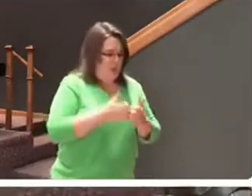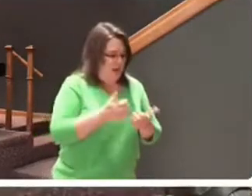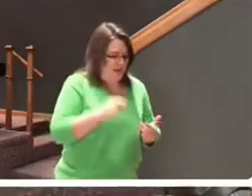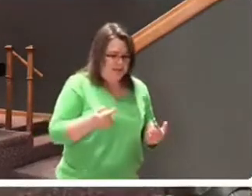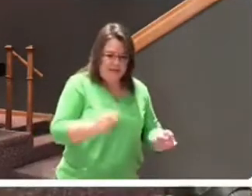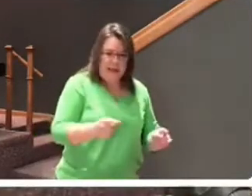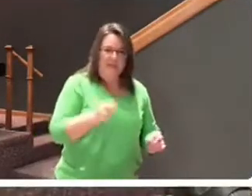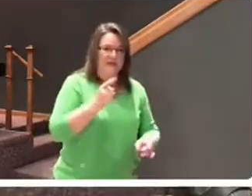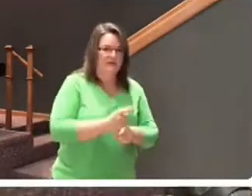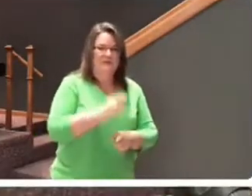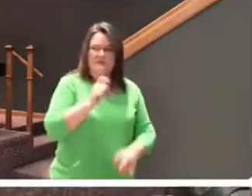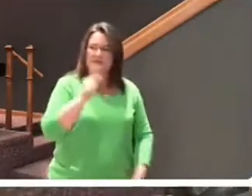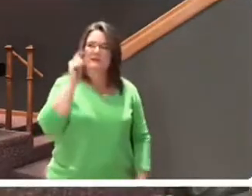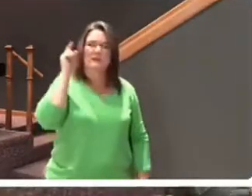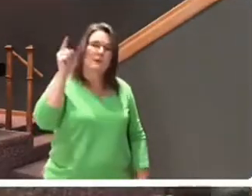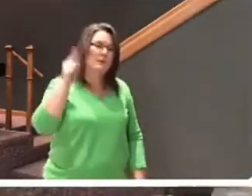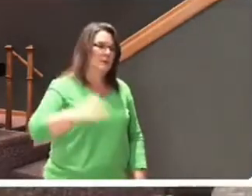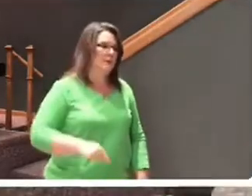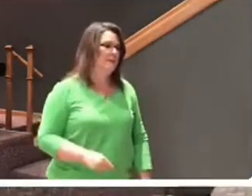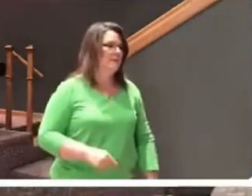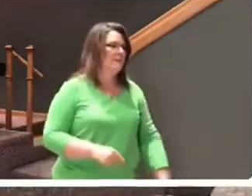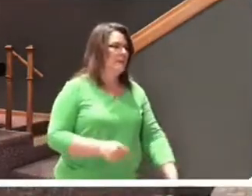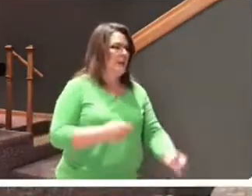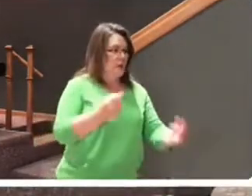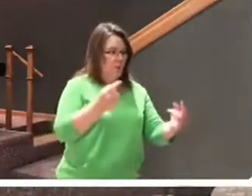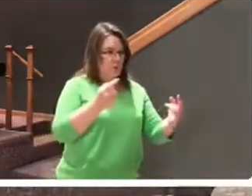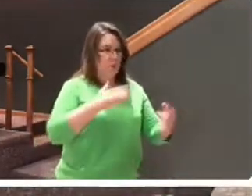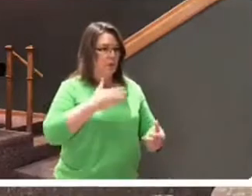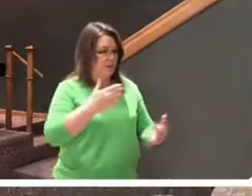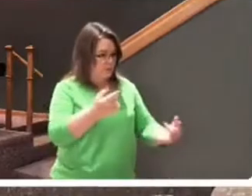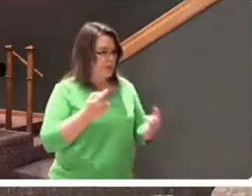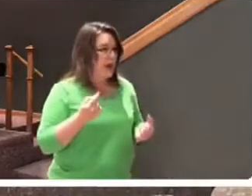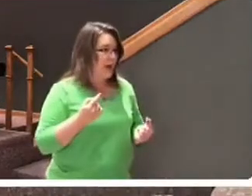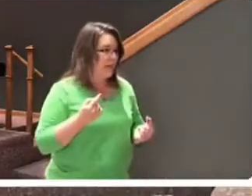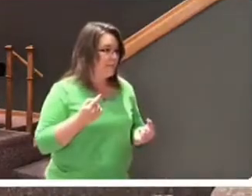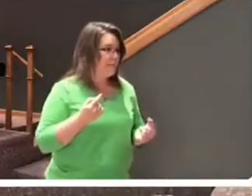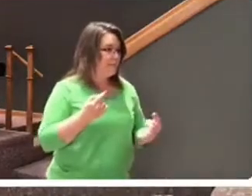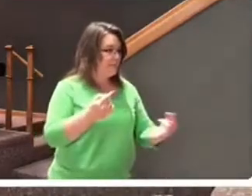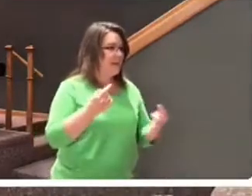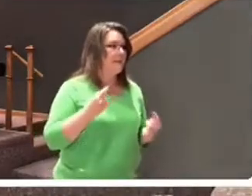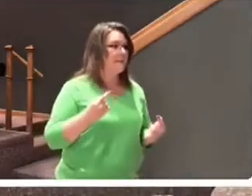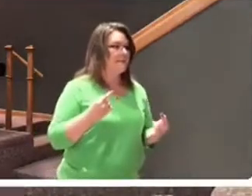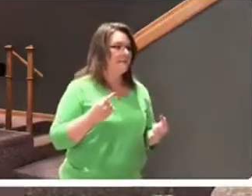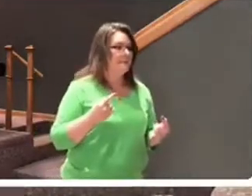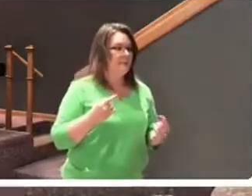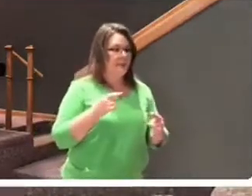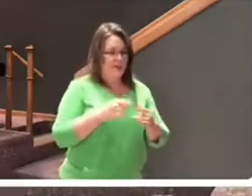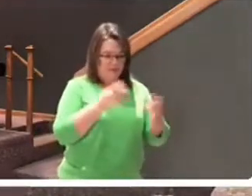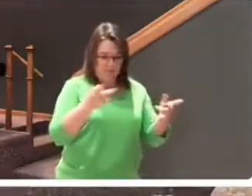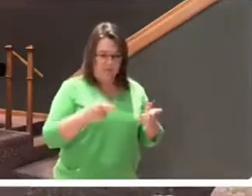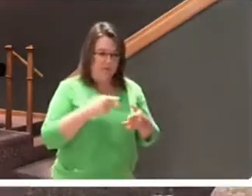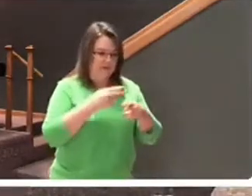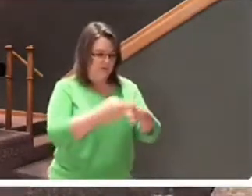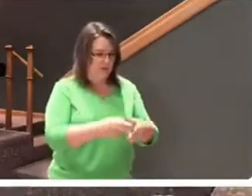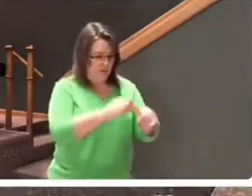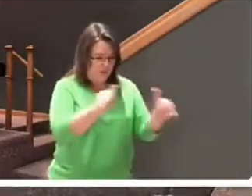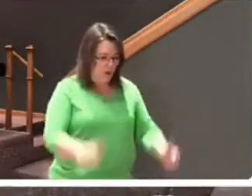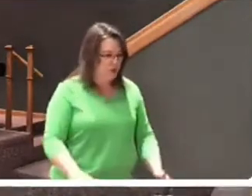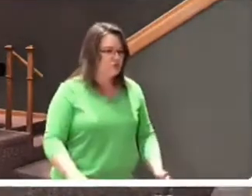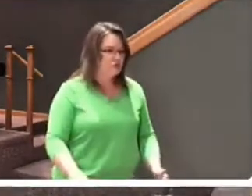just need you. Would you come up? Would you come up here to this place that we call the